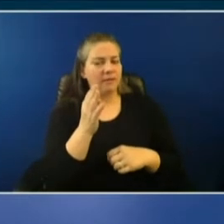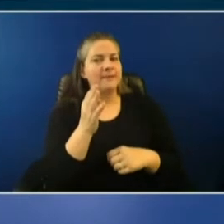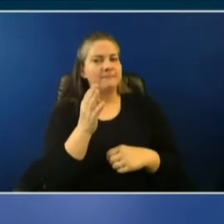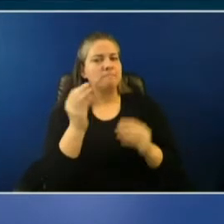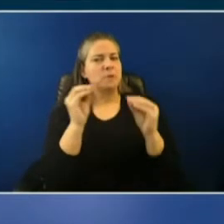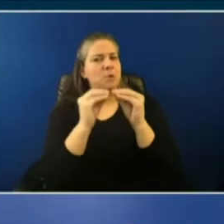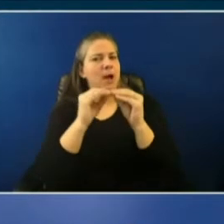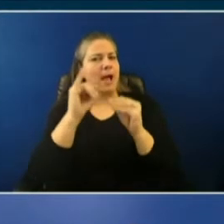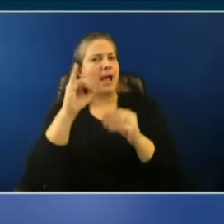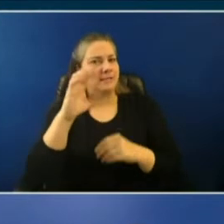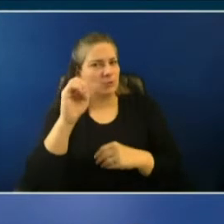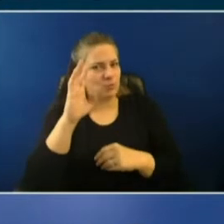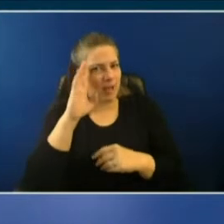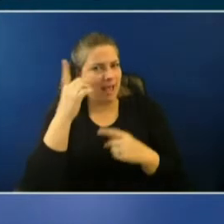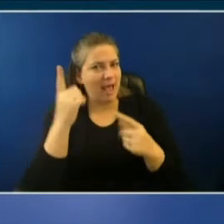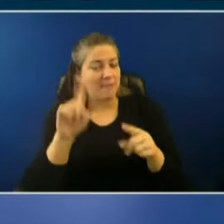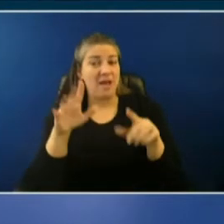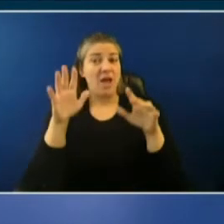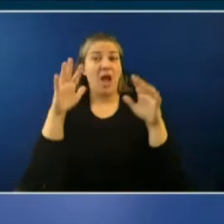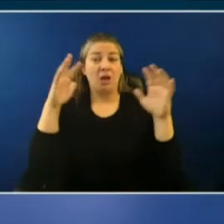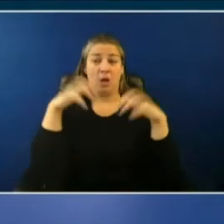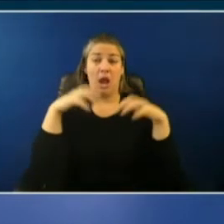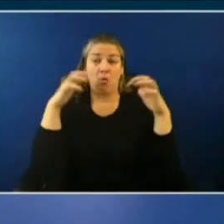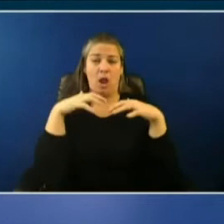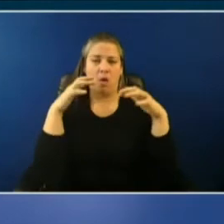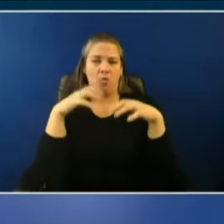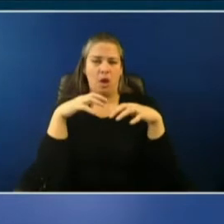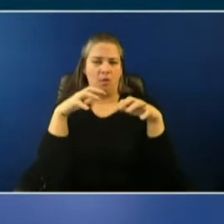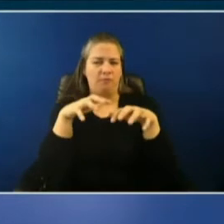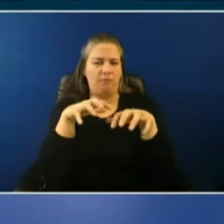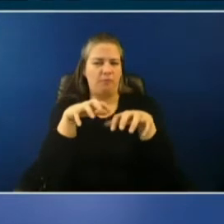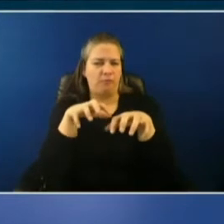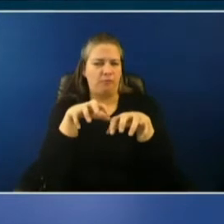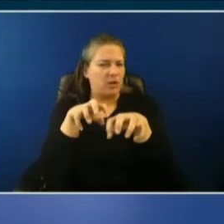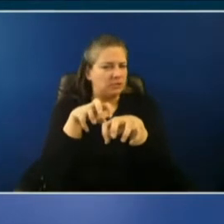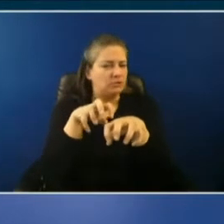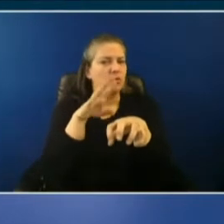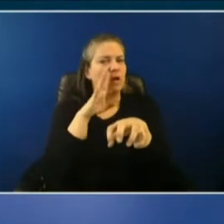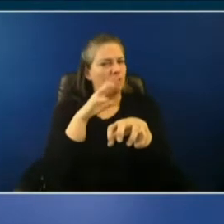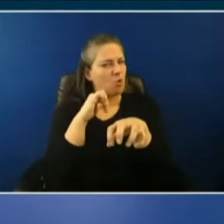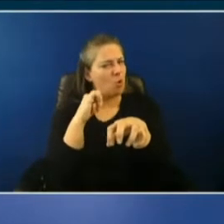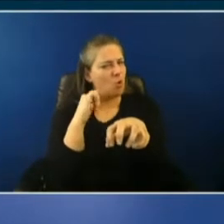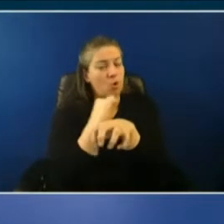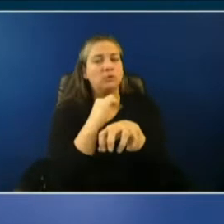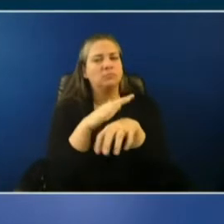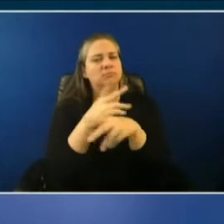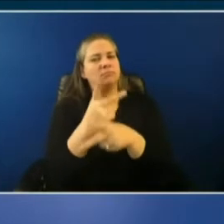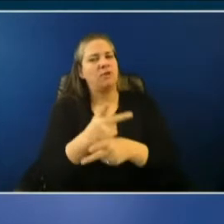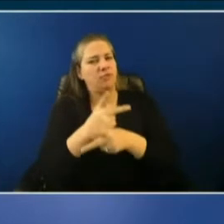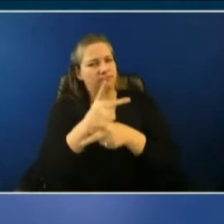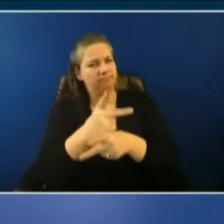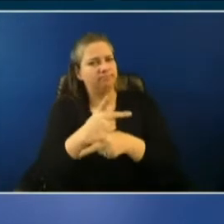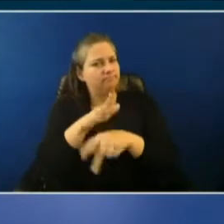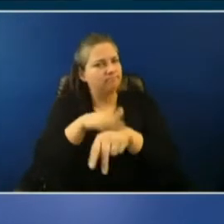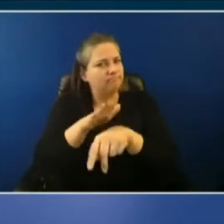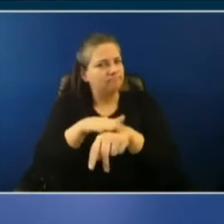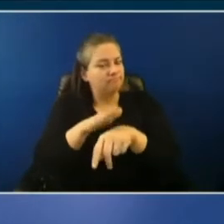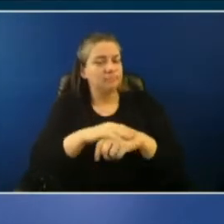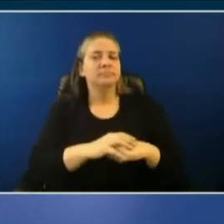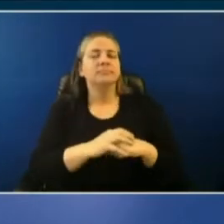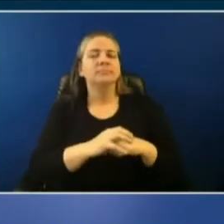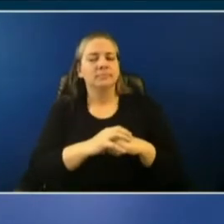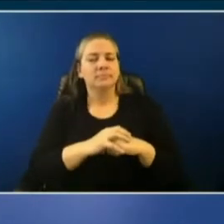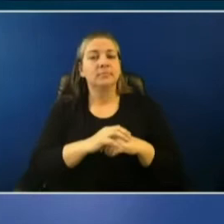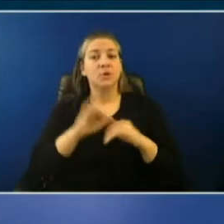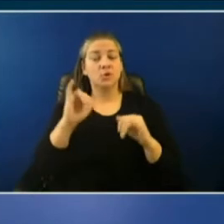is on the roads or whether it is around your home. So be careful. Newest predictions on amount of